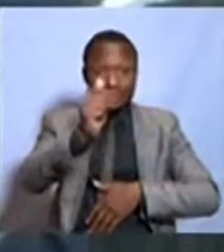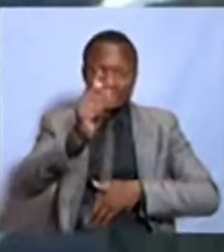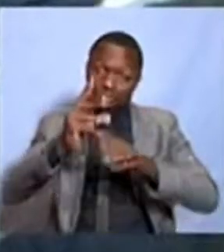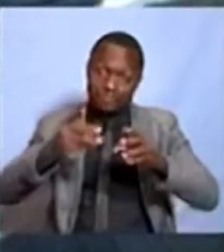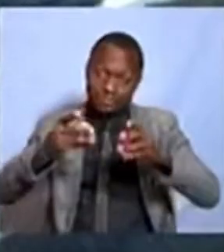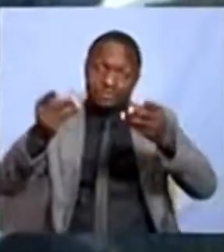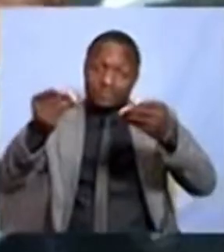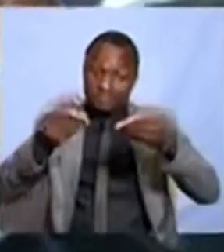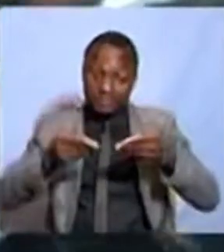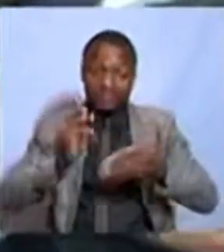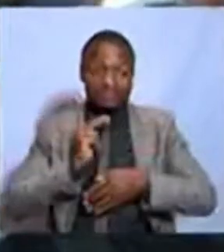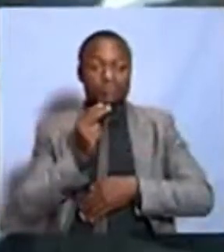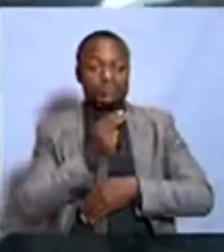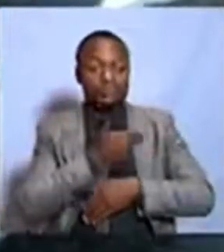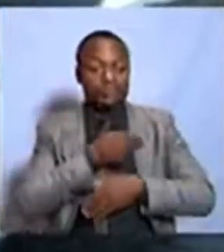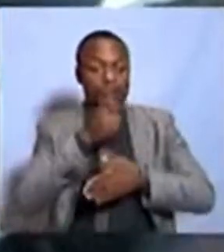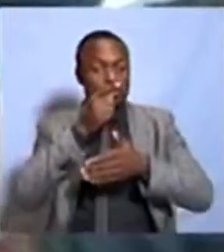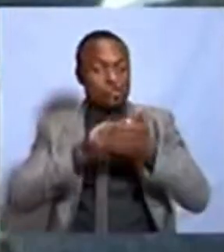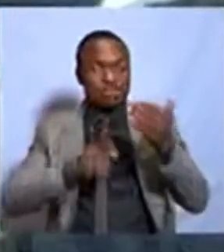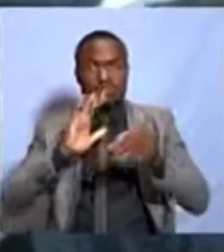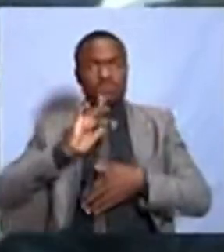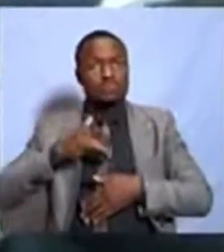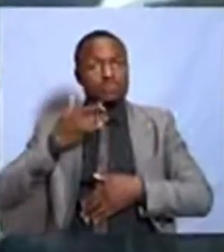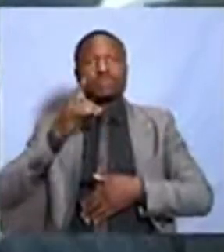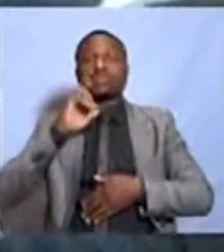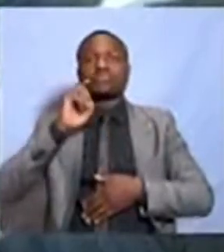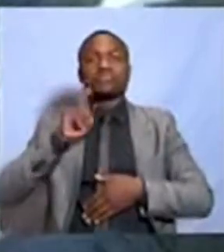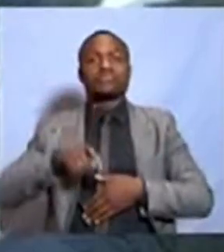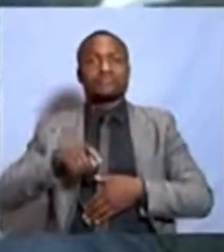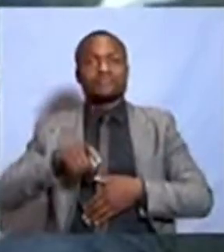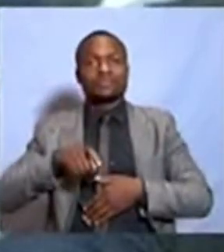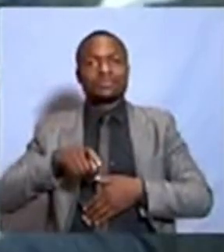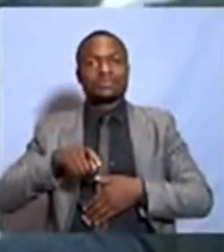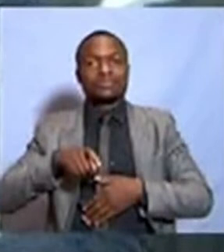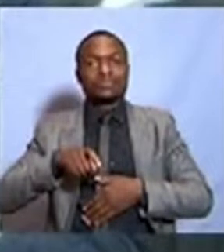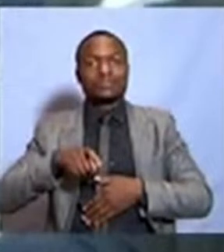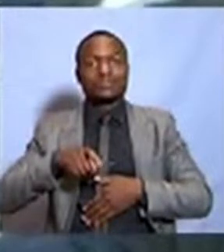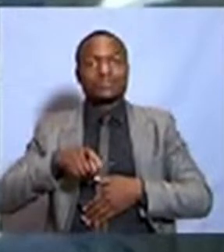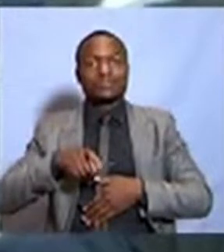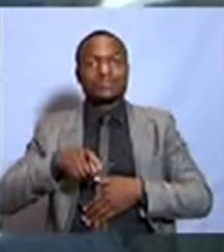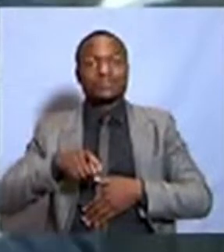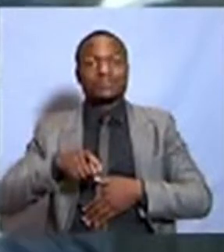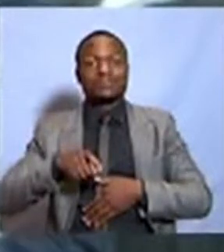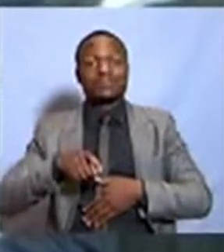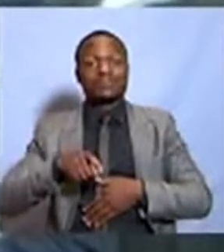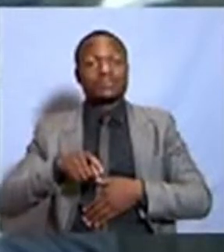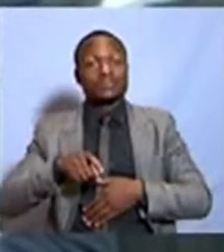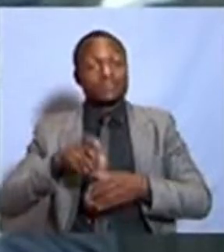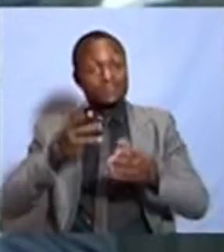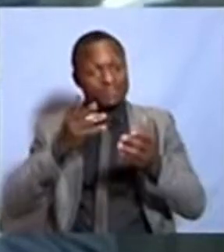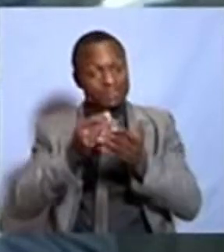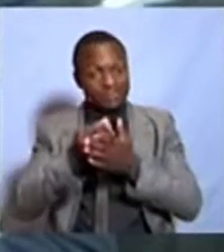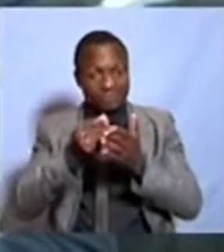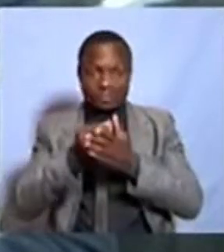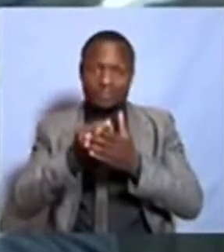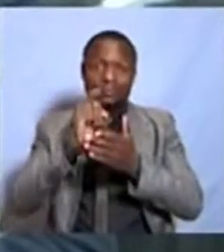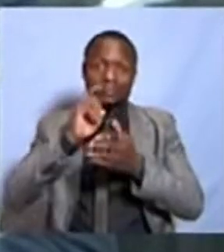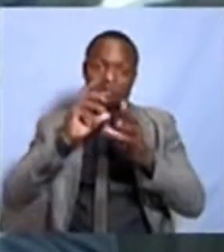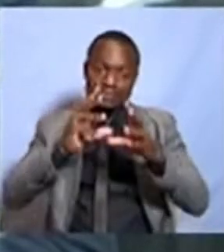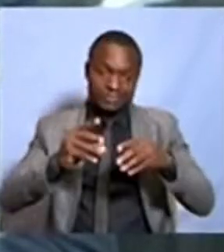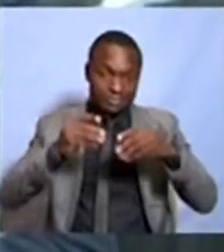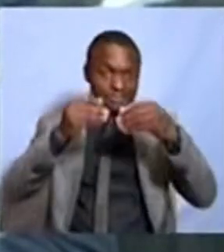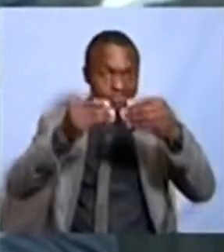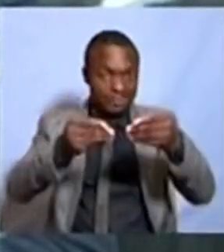us, what they feel should be the minimum, amount that should be given. So